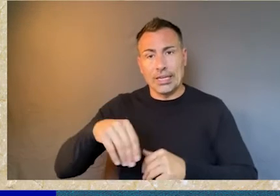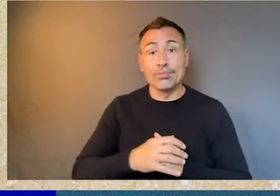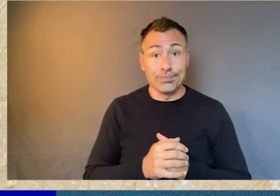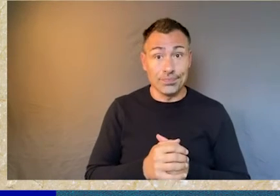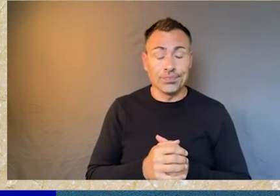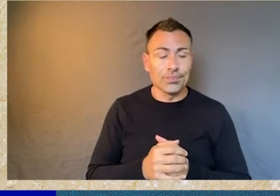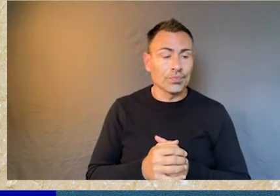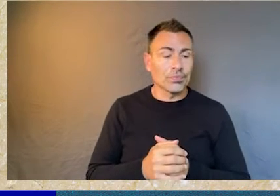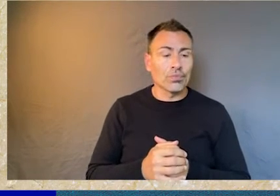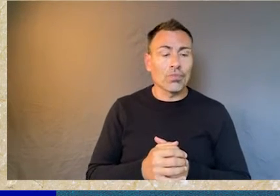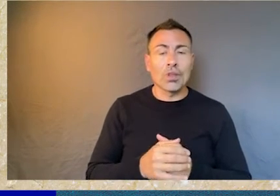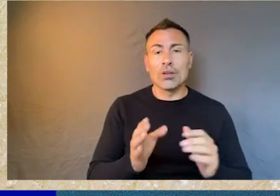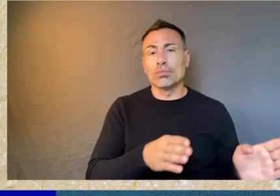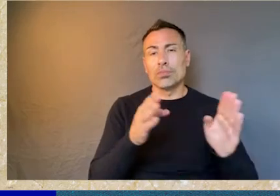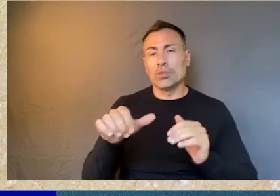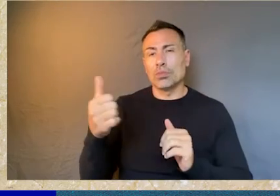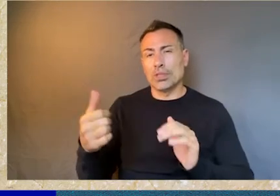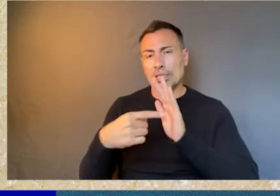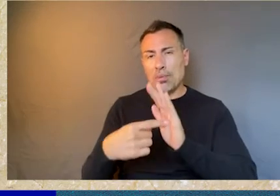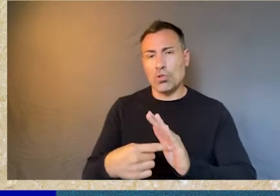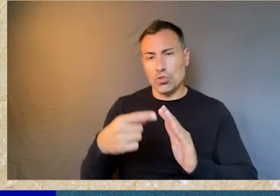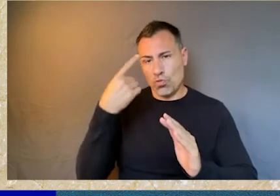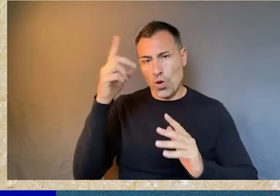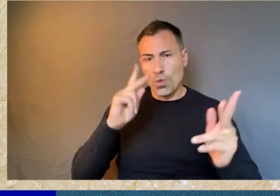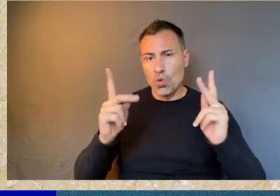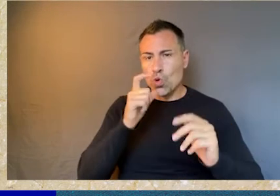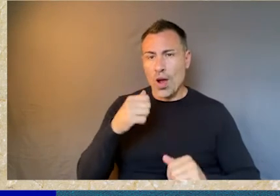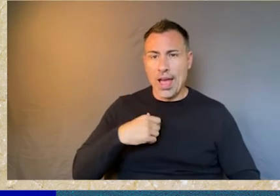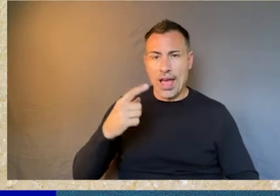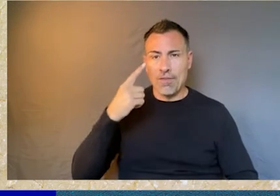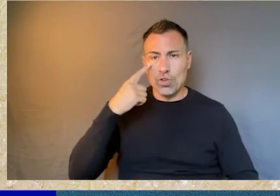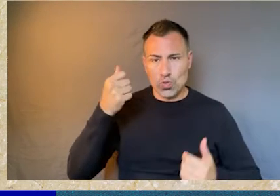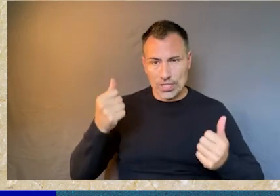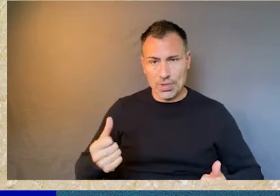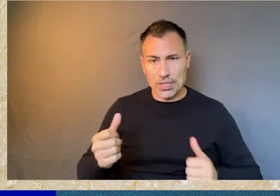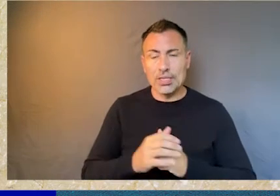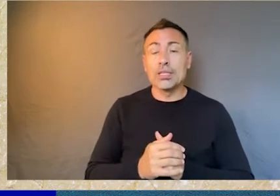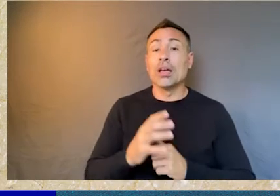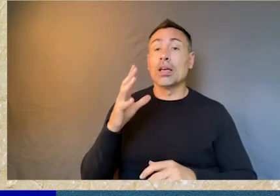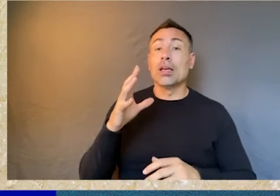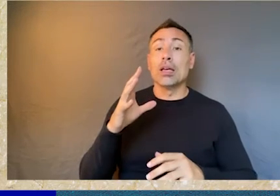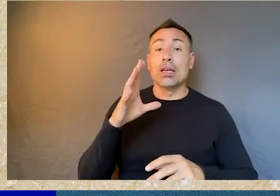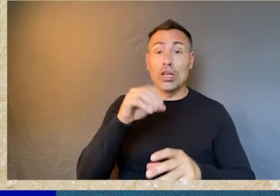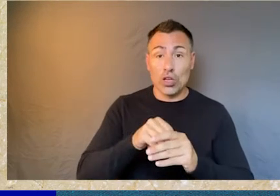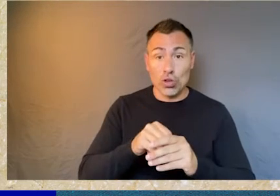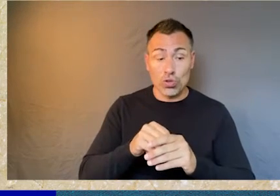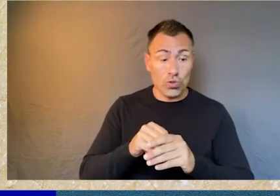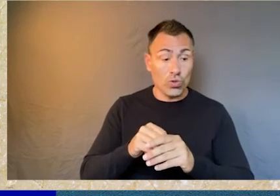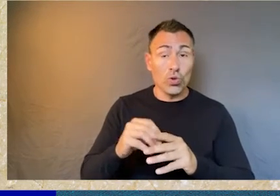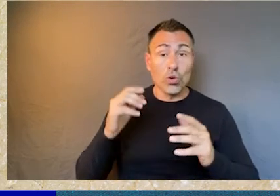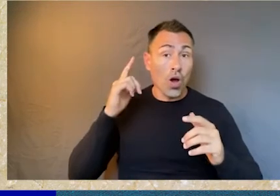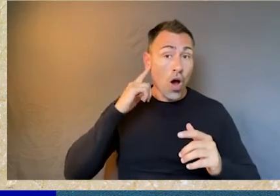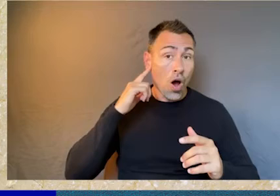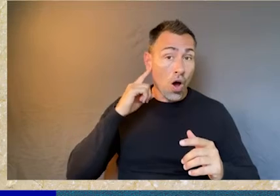Some examples of common accommodations for persons with visual disabilities include audio taped, braille, or electronically